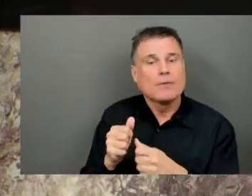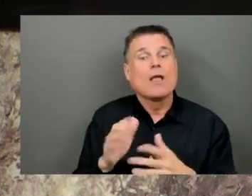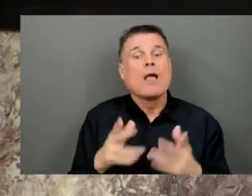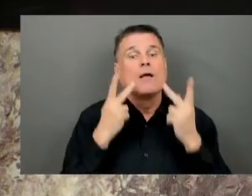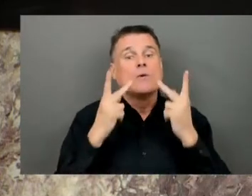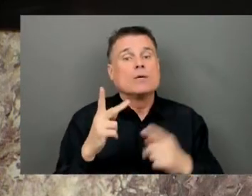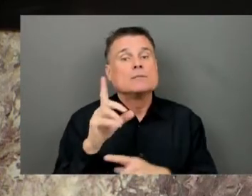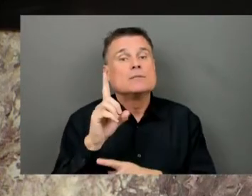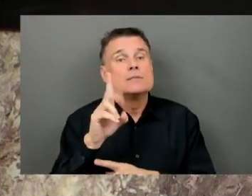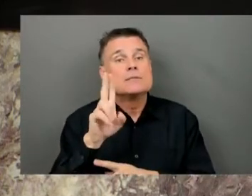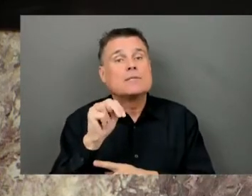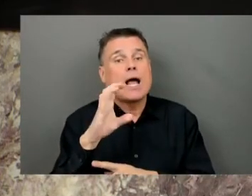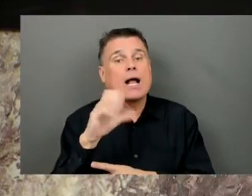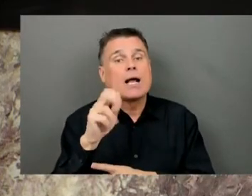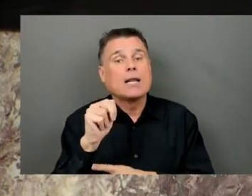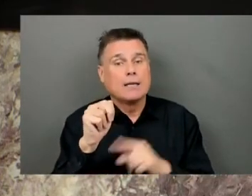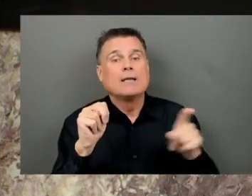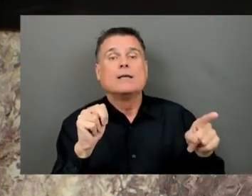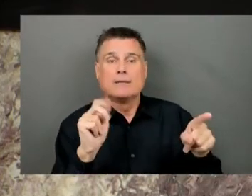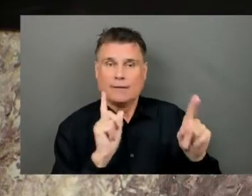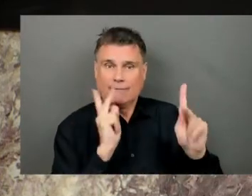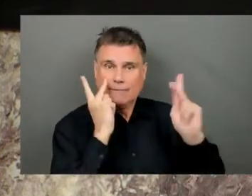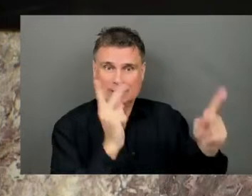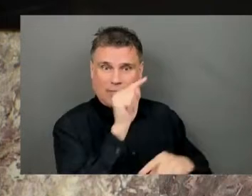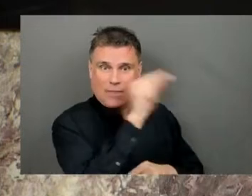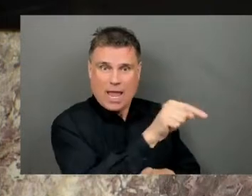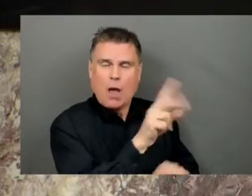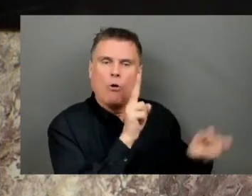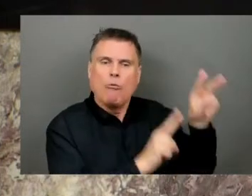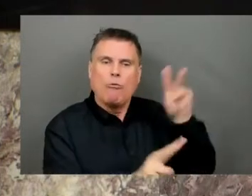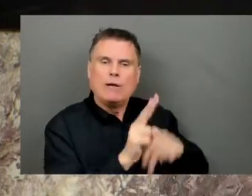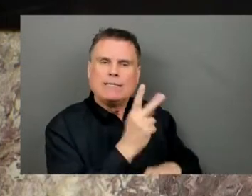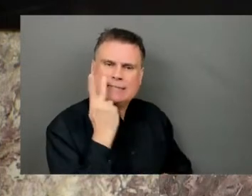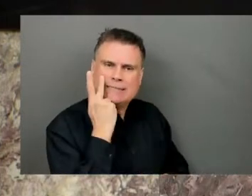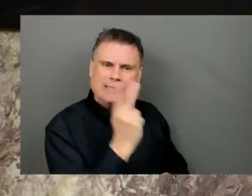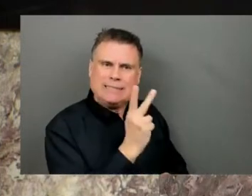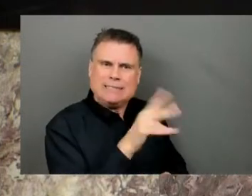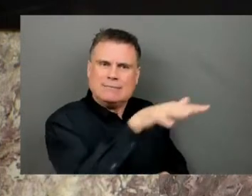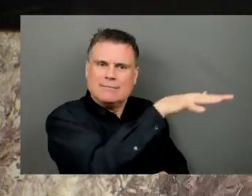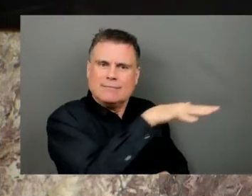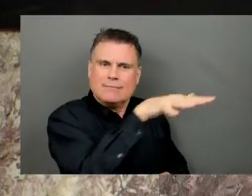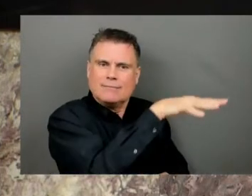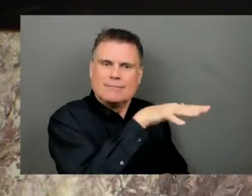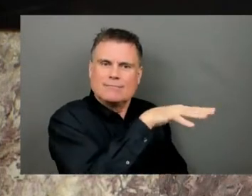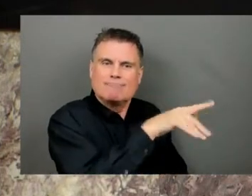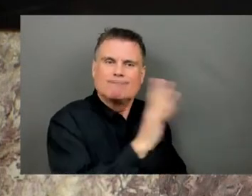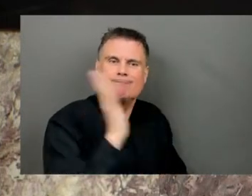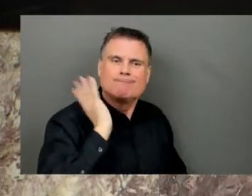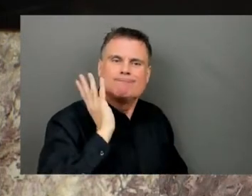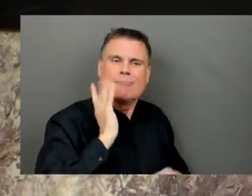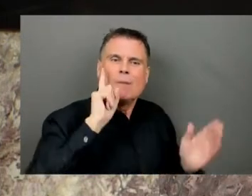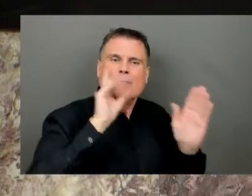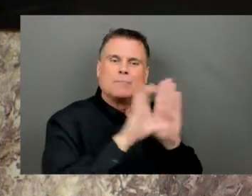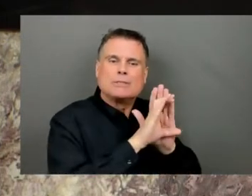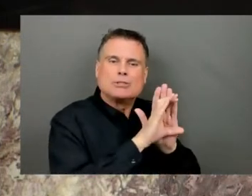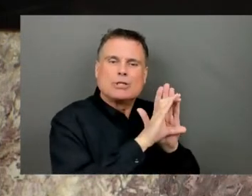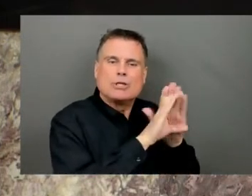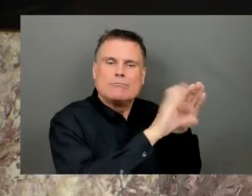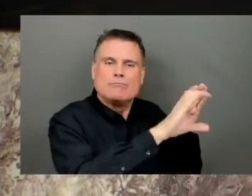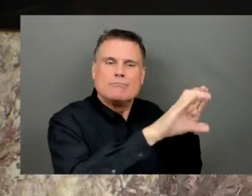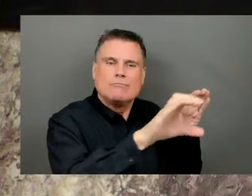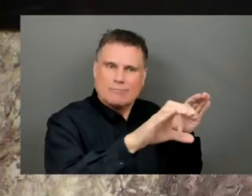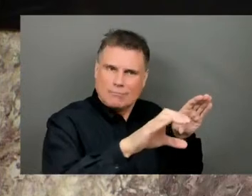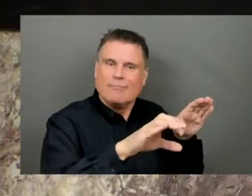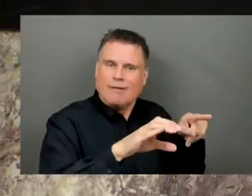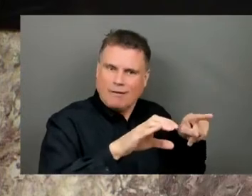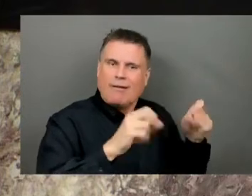world studying and playing together in a time where the norm was extreme racism and segregation. This month, we're also celebrating Vaisakhi all